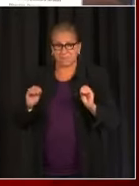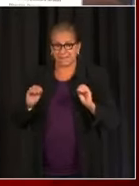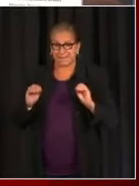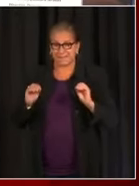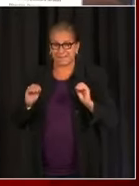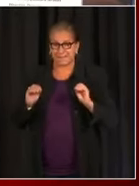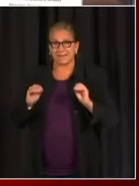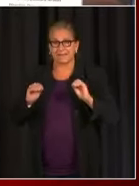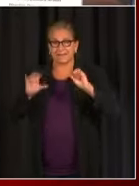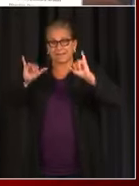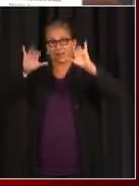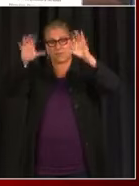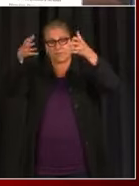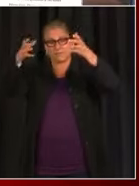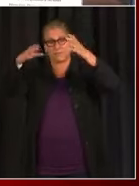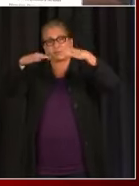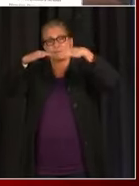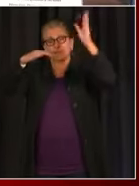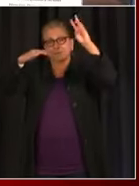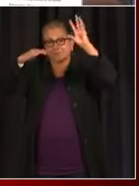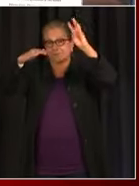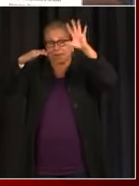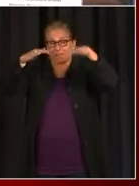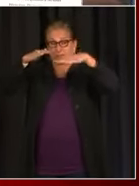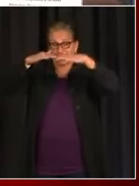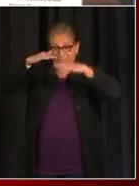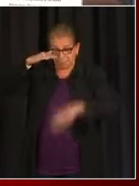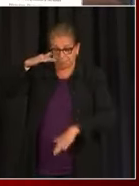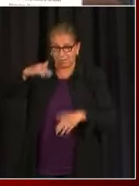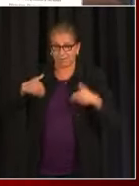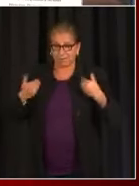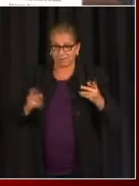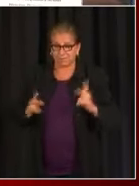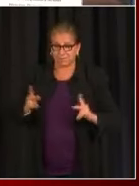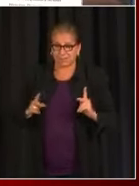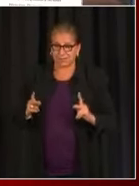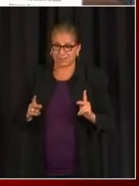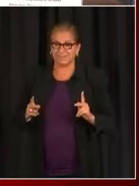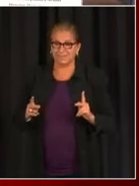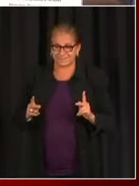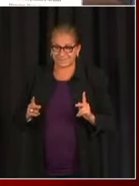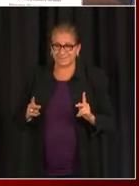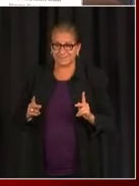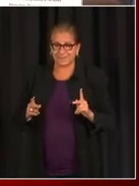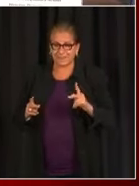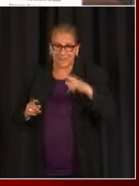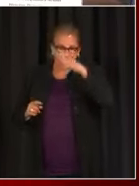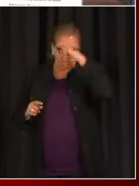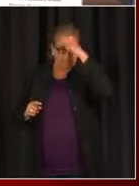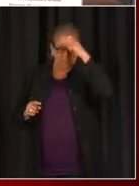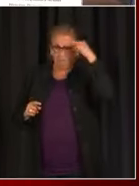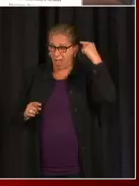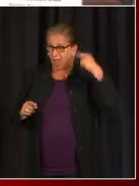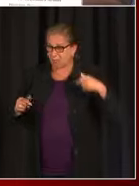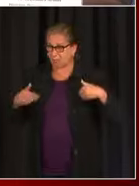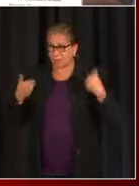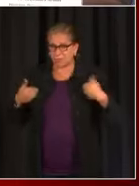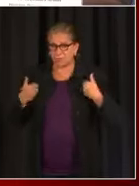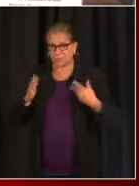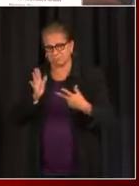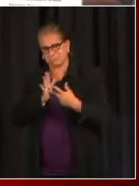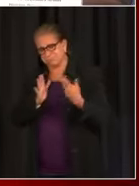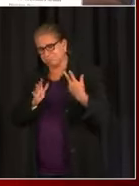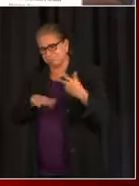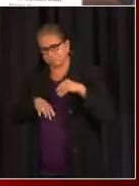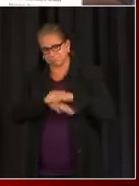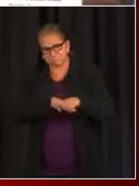younger people, 5 to 14-year-olds in particular, Black youth are 3 times more likely to be infected with